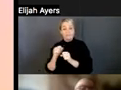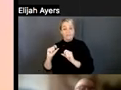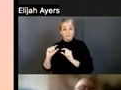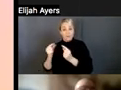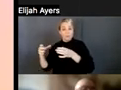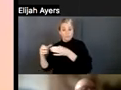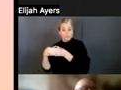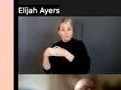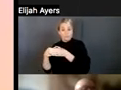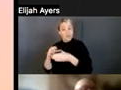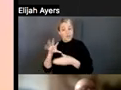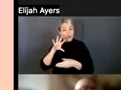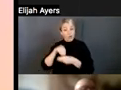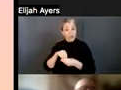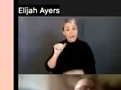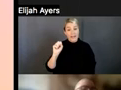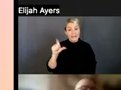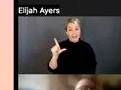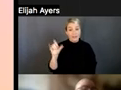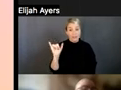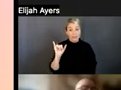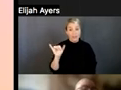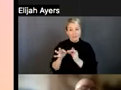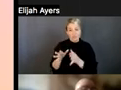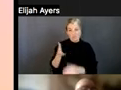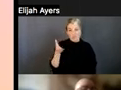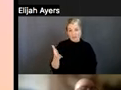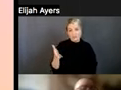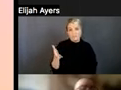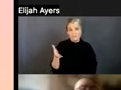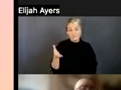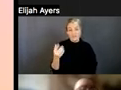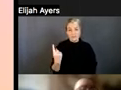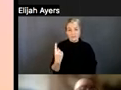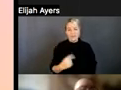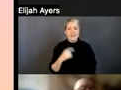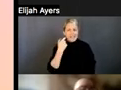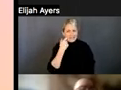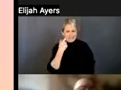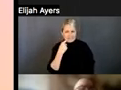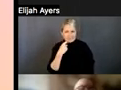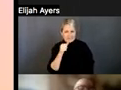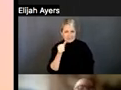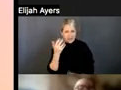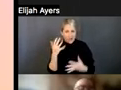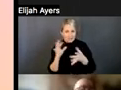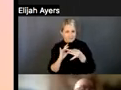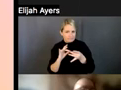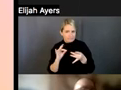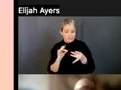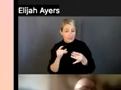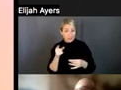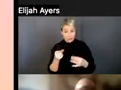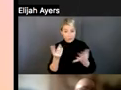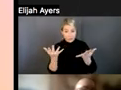including ASL interpretation. As mentioned earlier, if you didn't already indicate that you would like to be in the